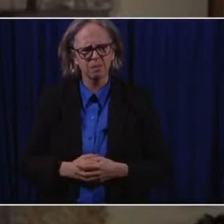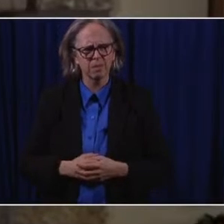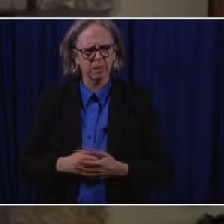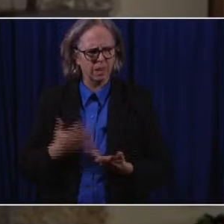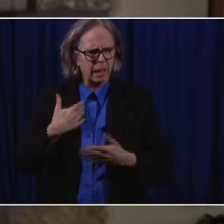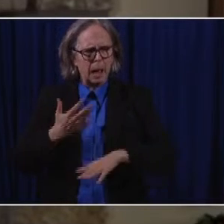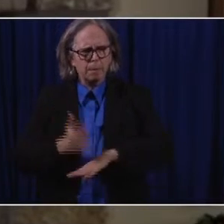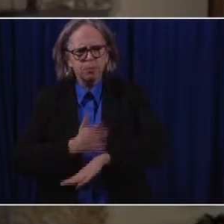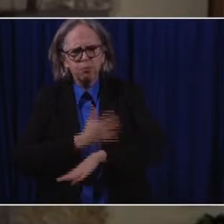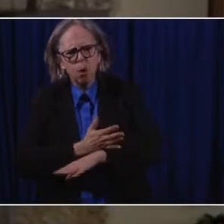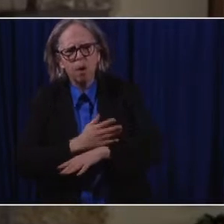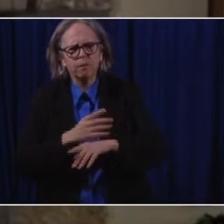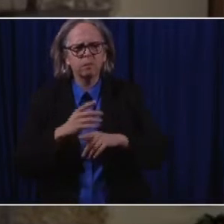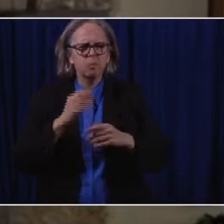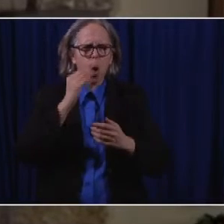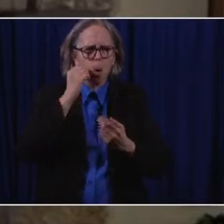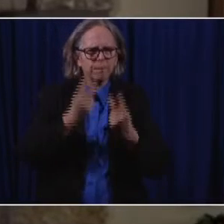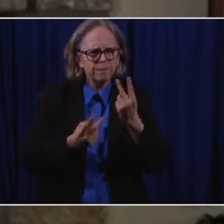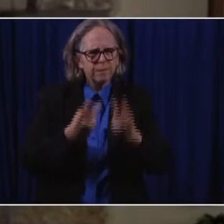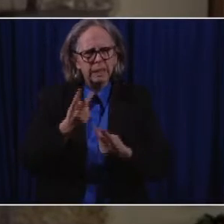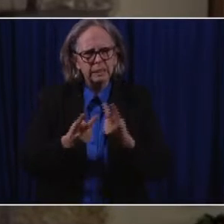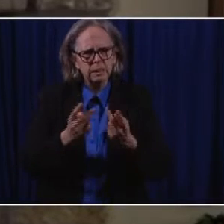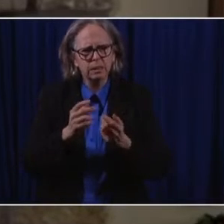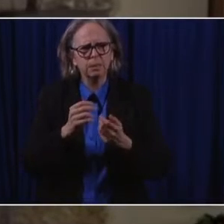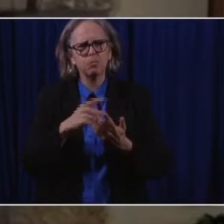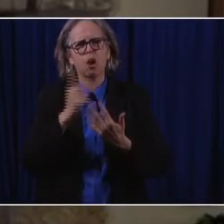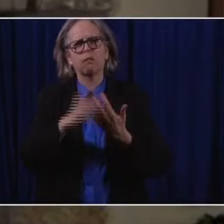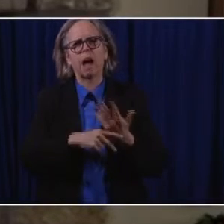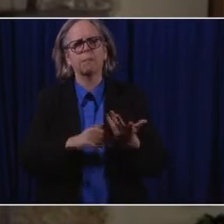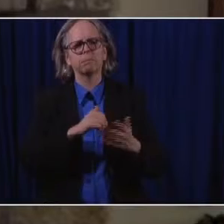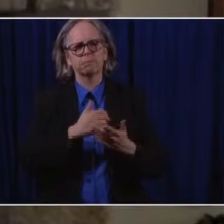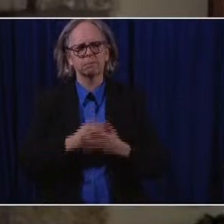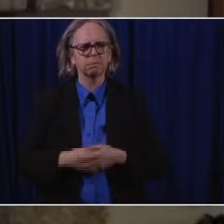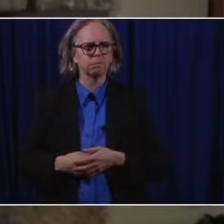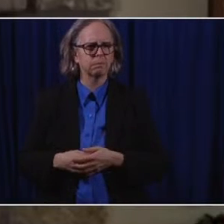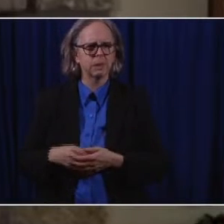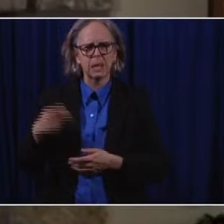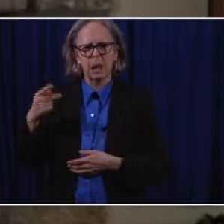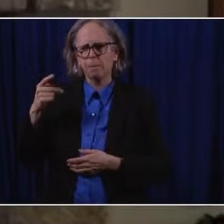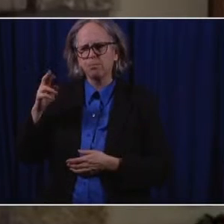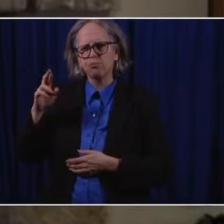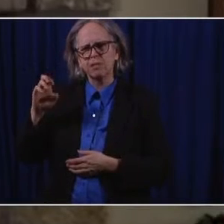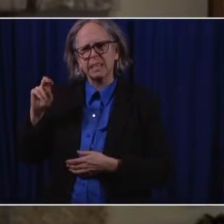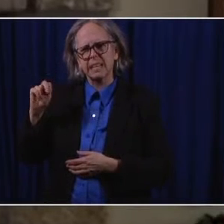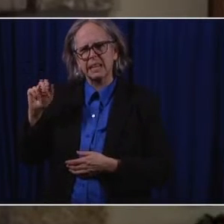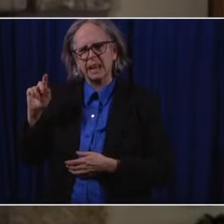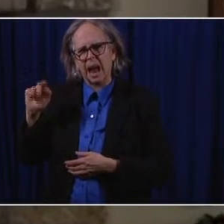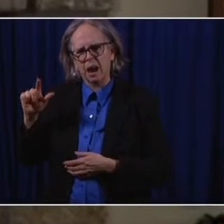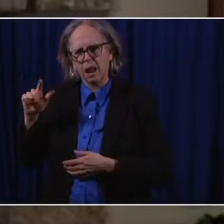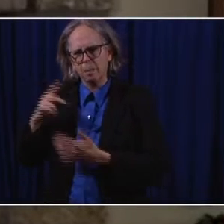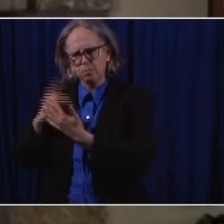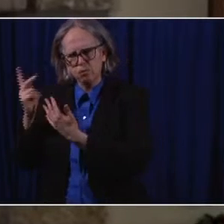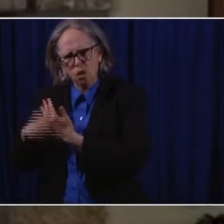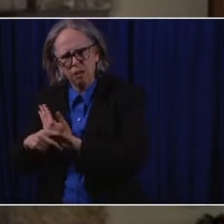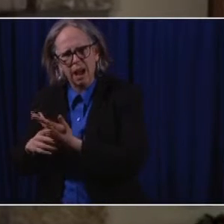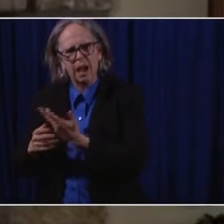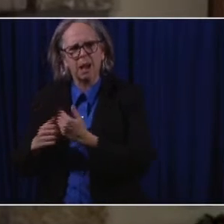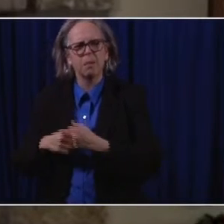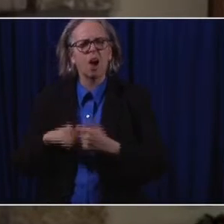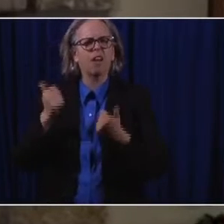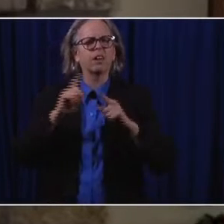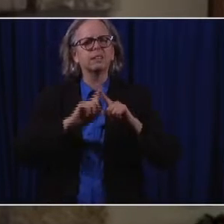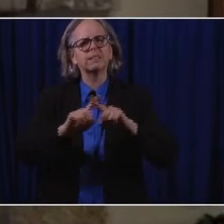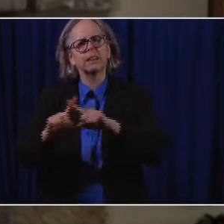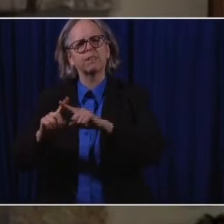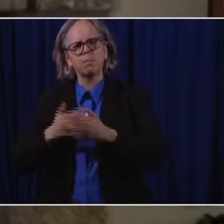programs, group prenatal programs, community navigators, and other programs designed to address infant mortality